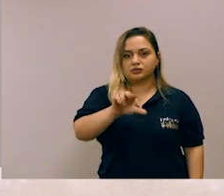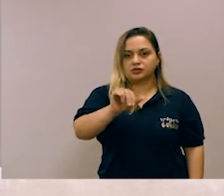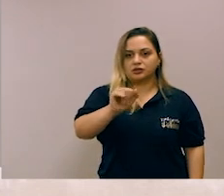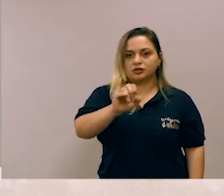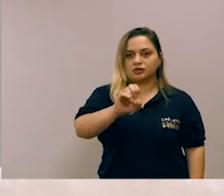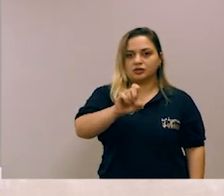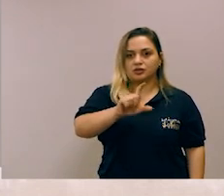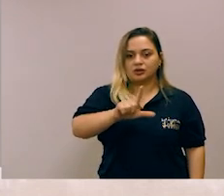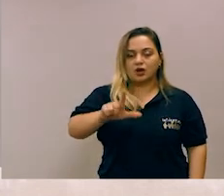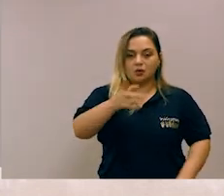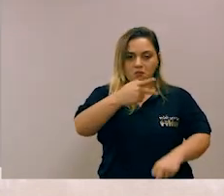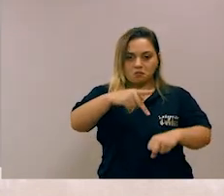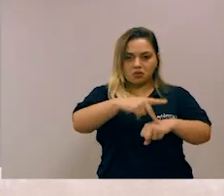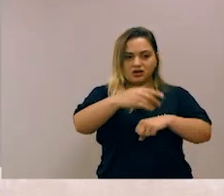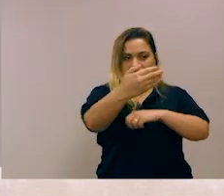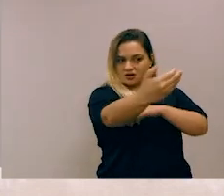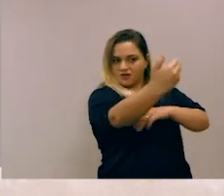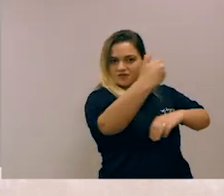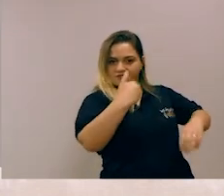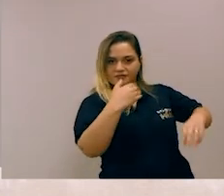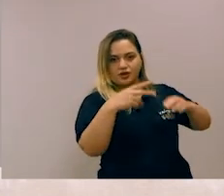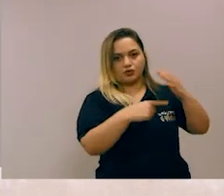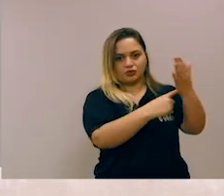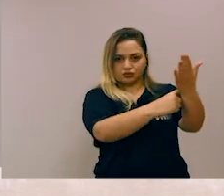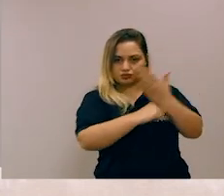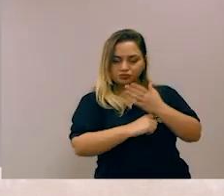me, was it effective?